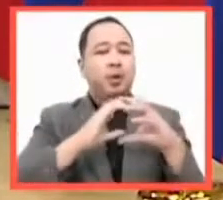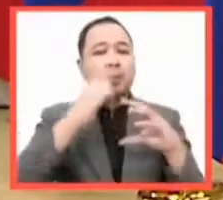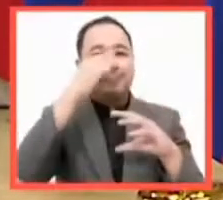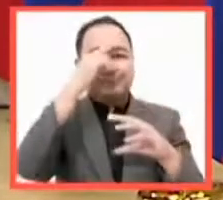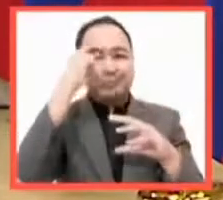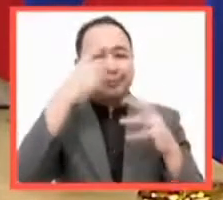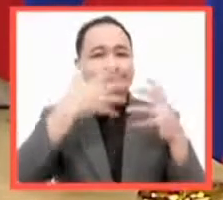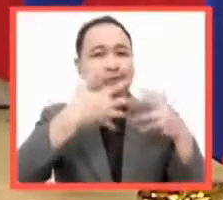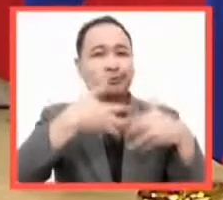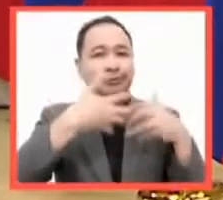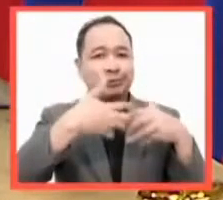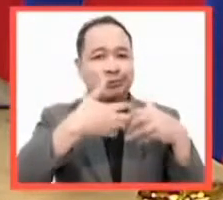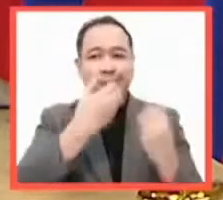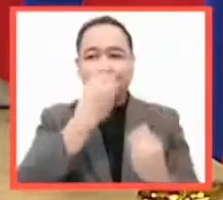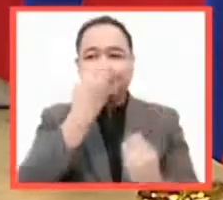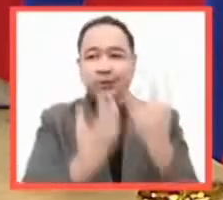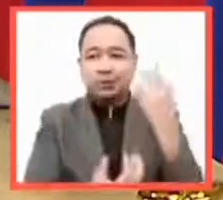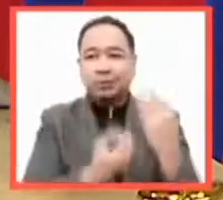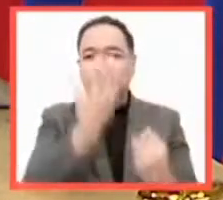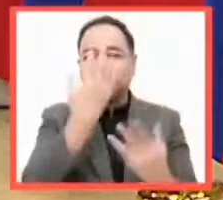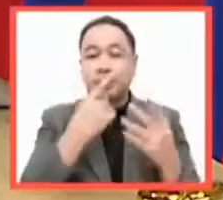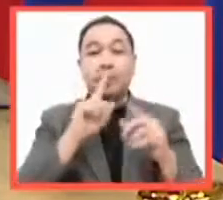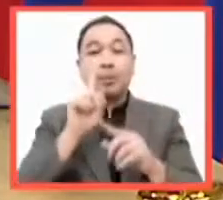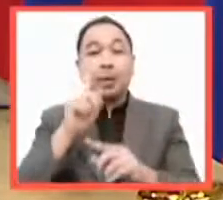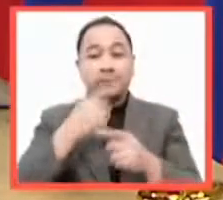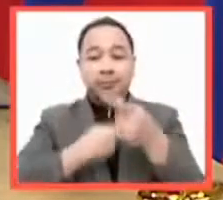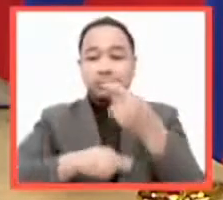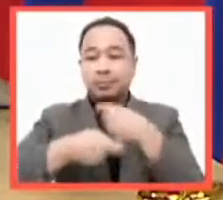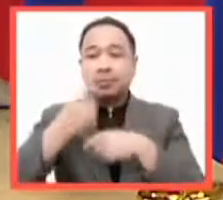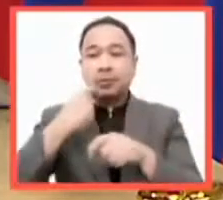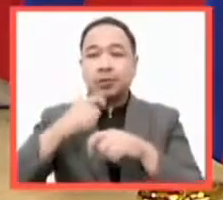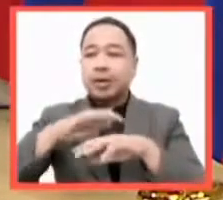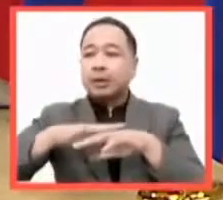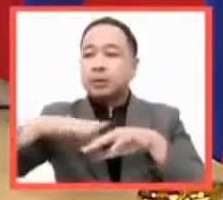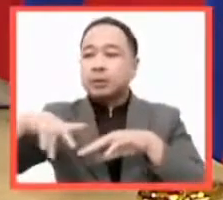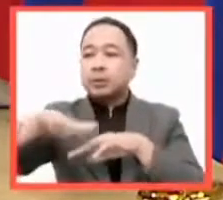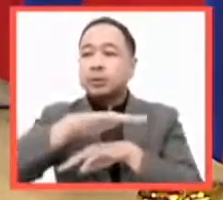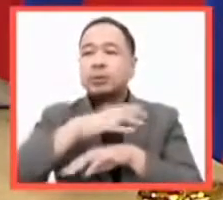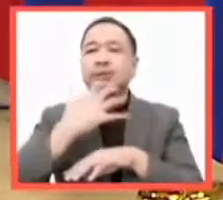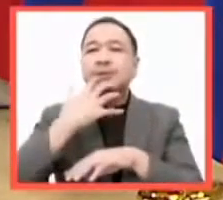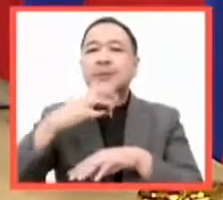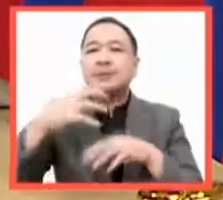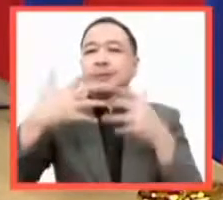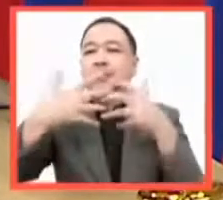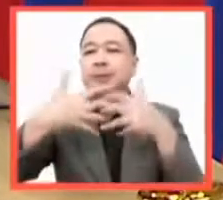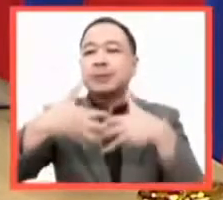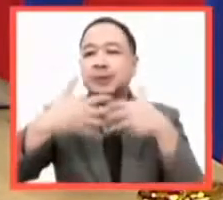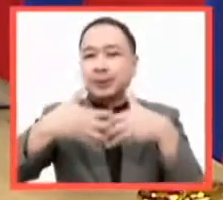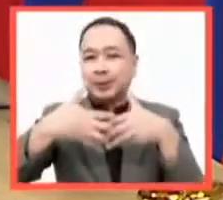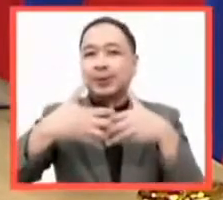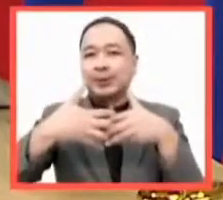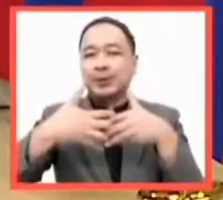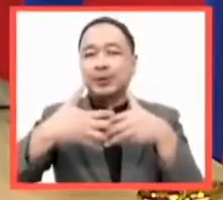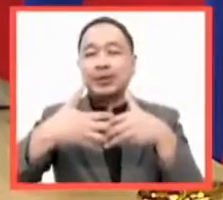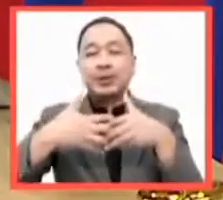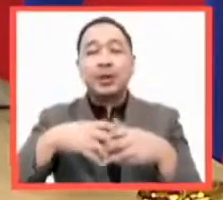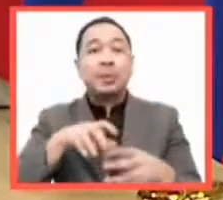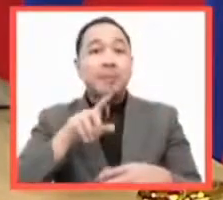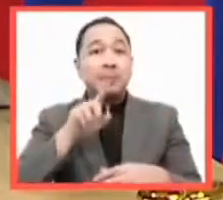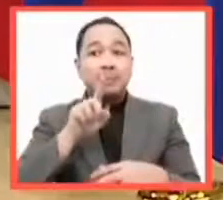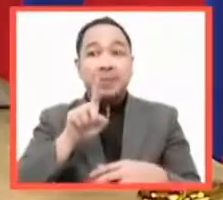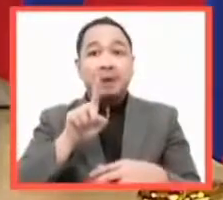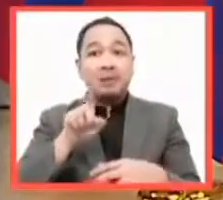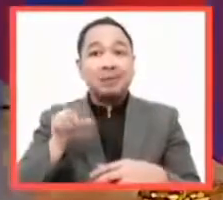the nuclear energy option. But this contribution will be rendered useless if the